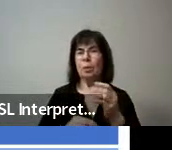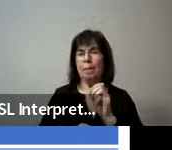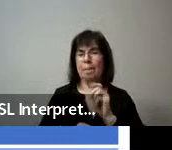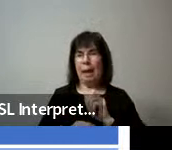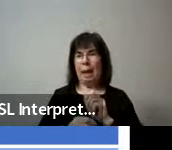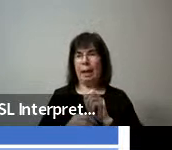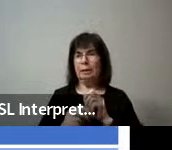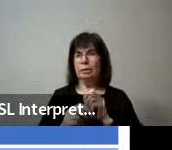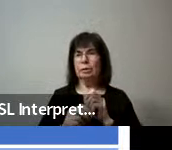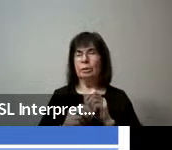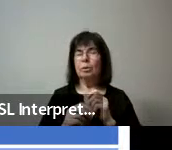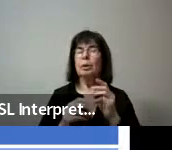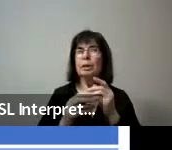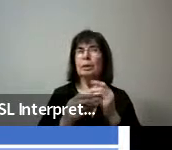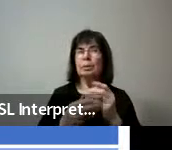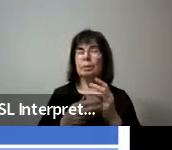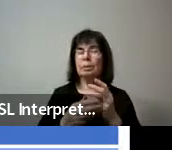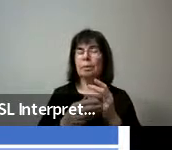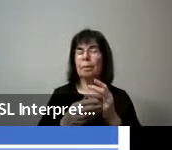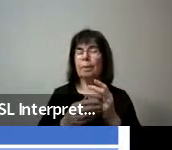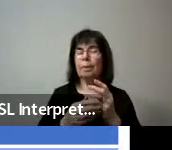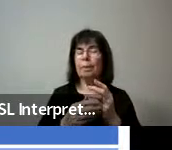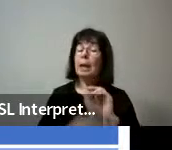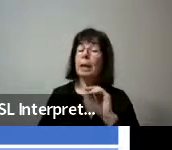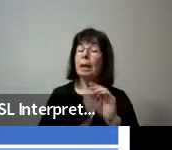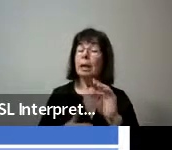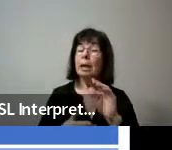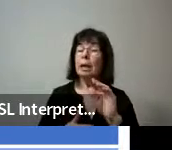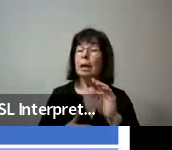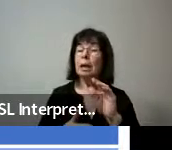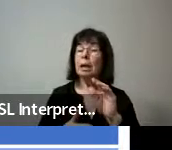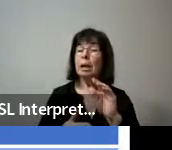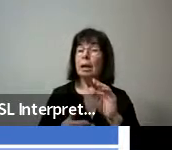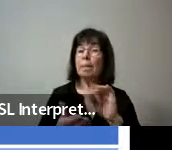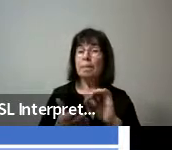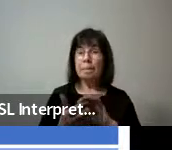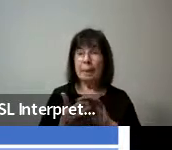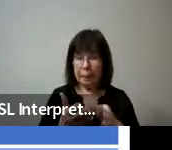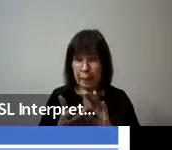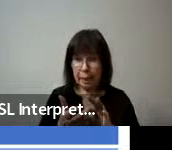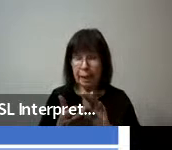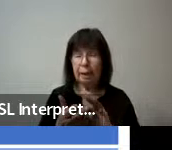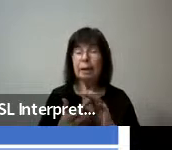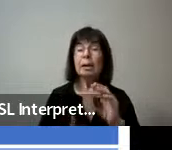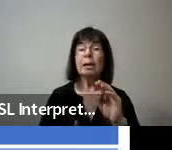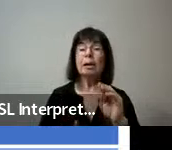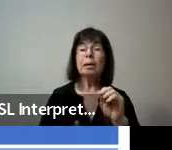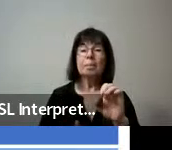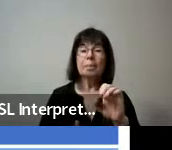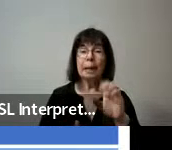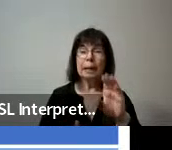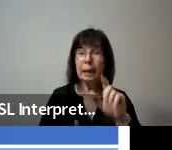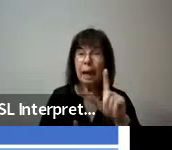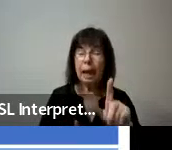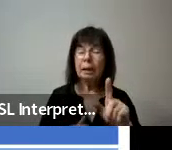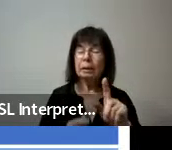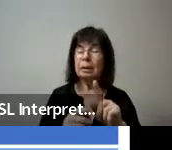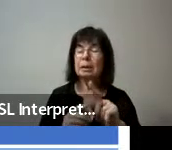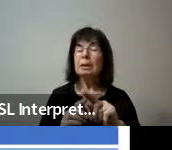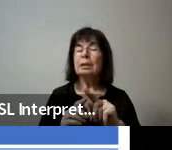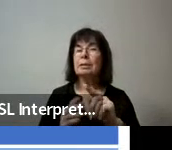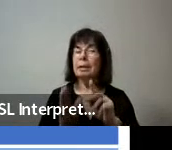of Medicare and Medicaid policy. But there are some things that are different at the state level, and